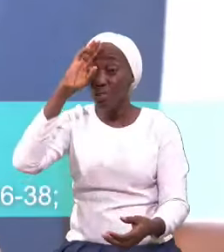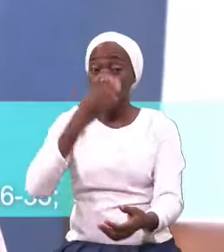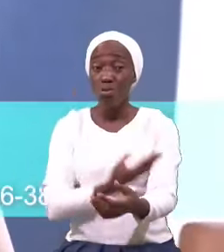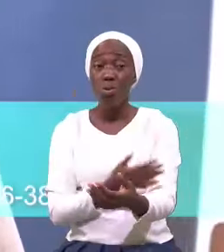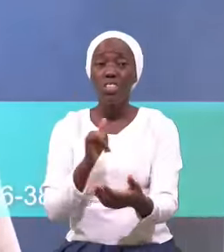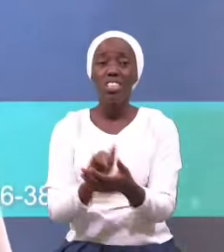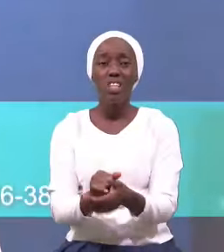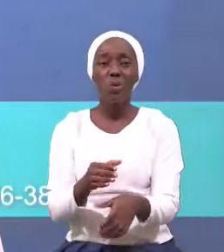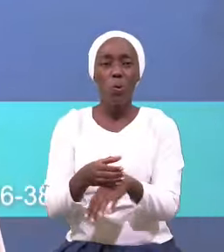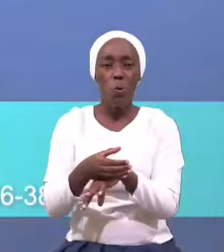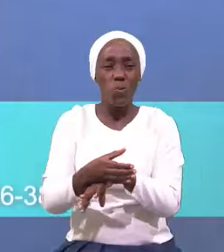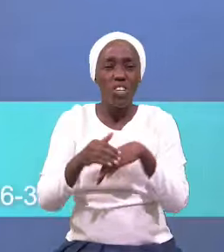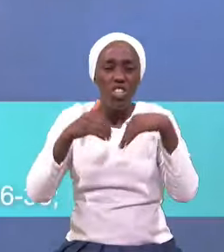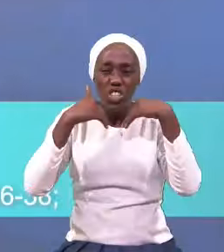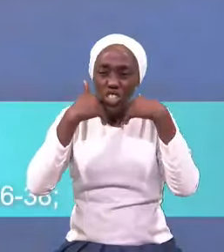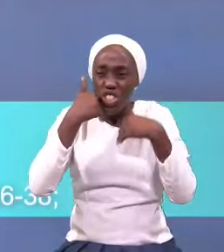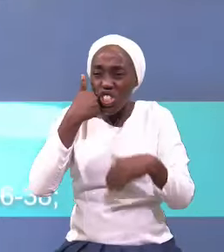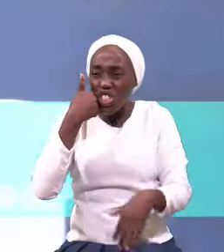shame.